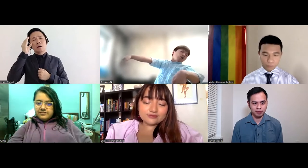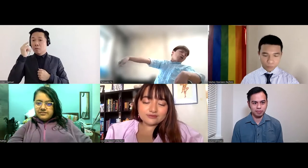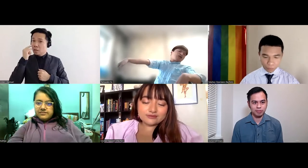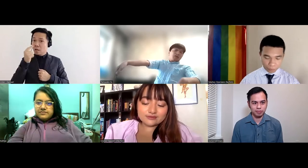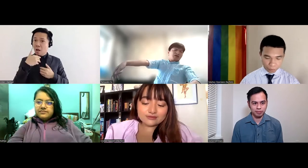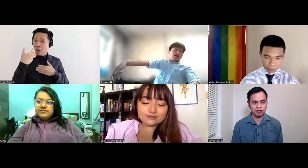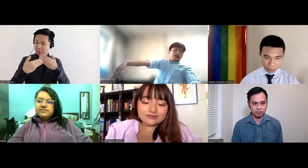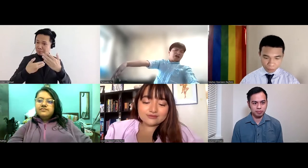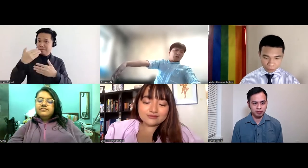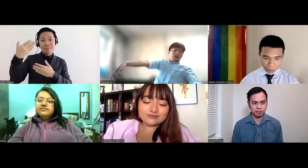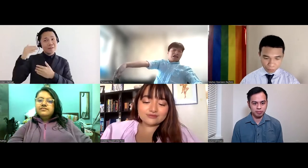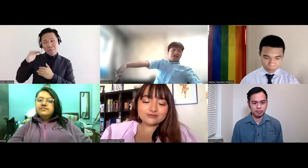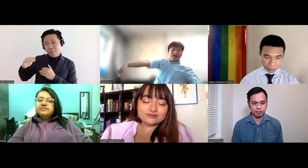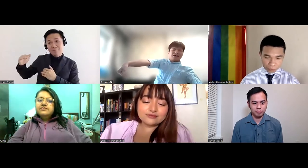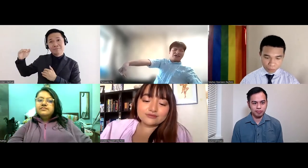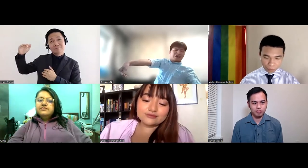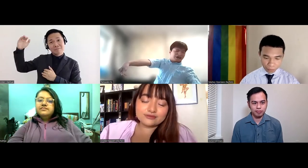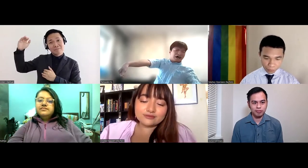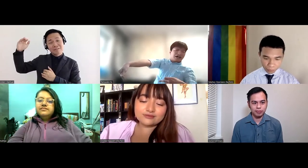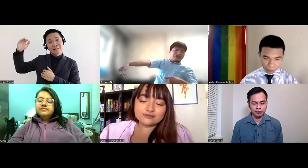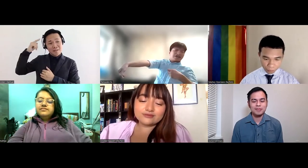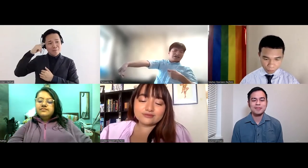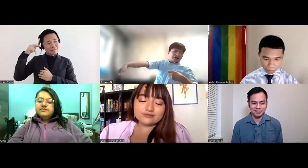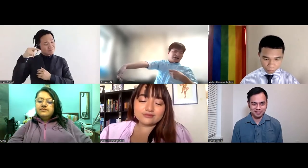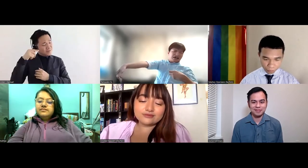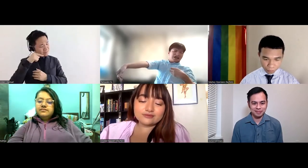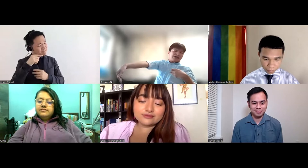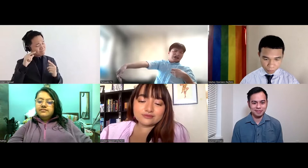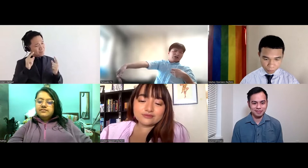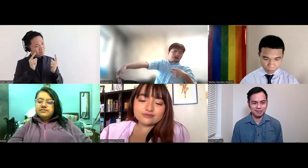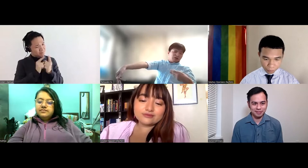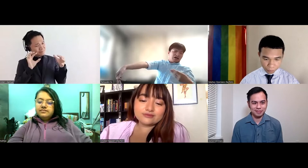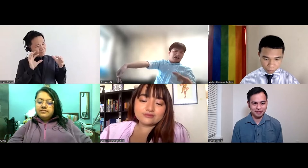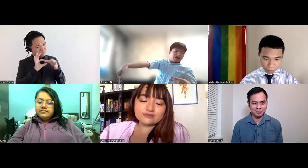continue being the people with the right